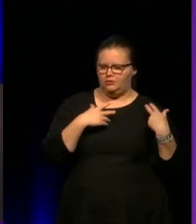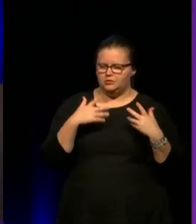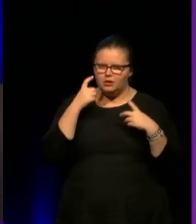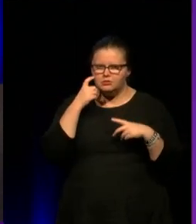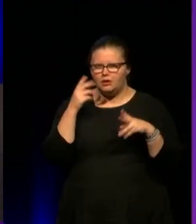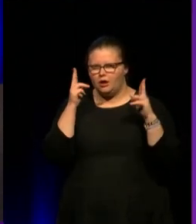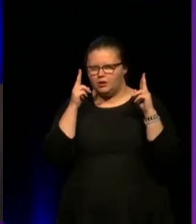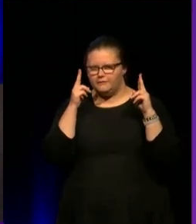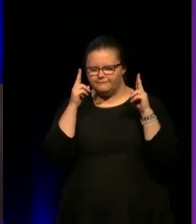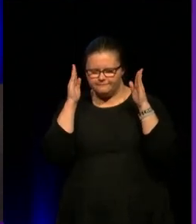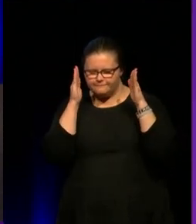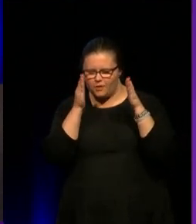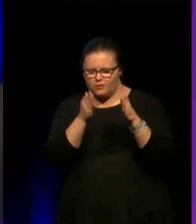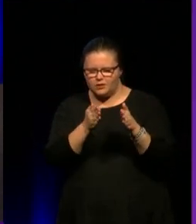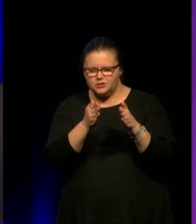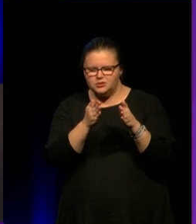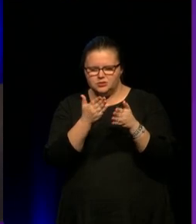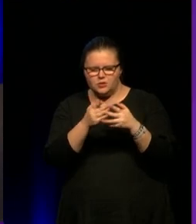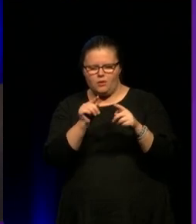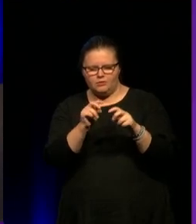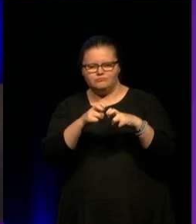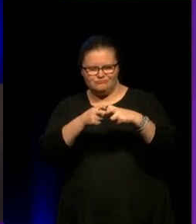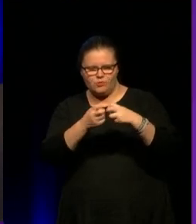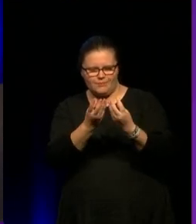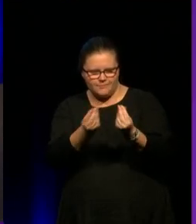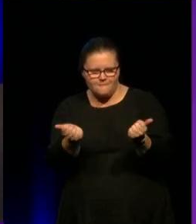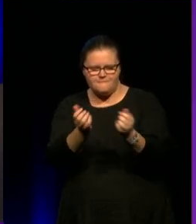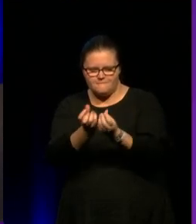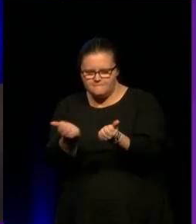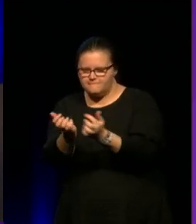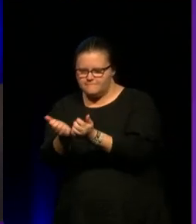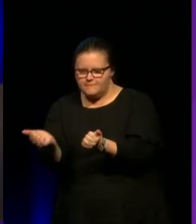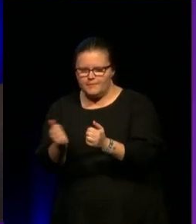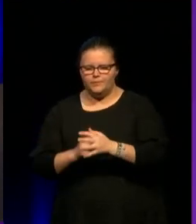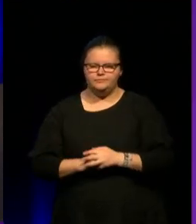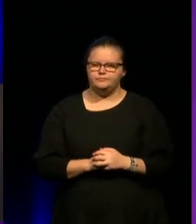focused on dealing with our problems. Mm.